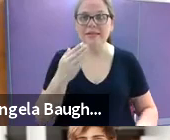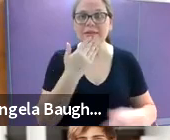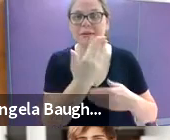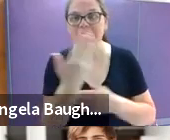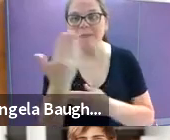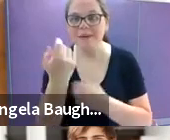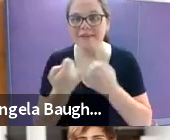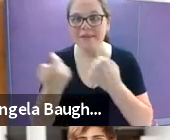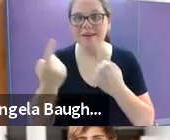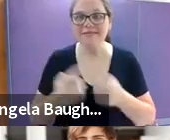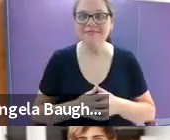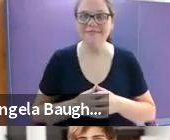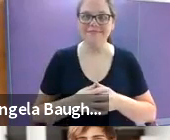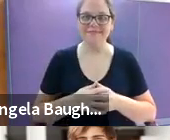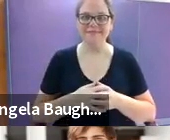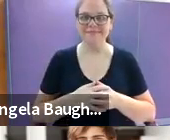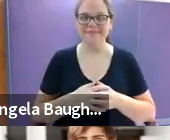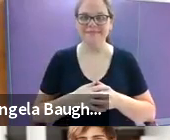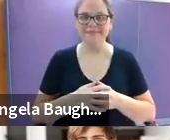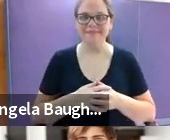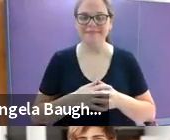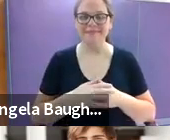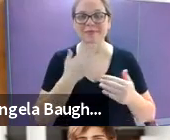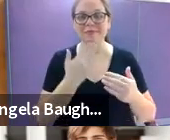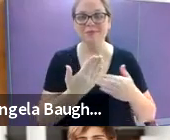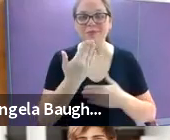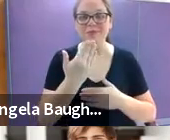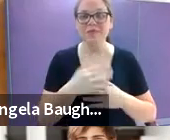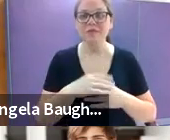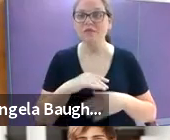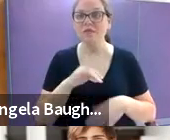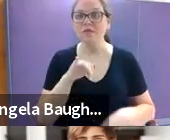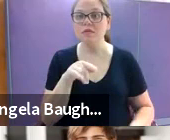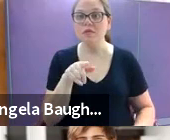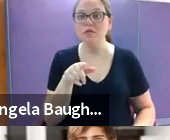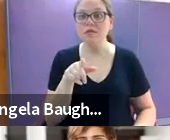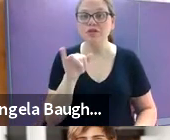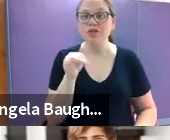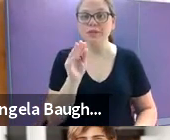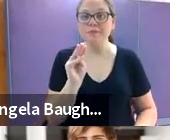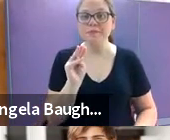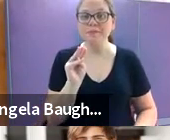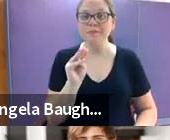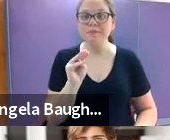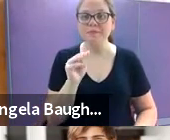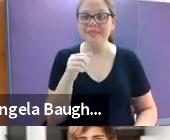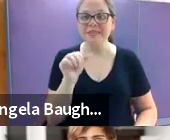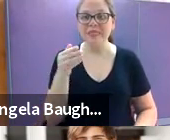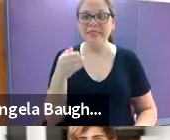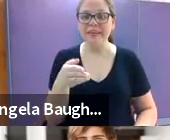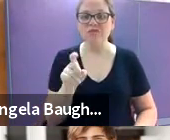everybody. Good morning. Jim? You still there,